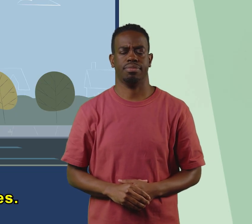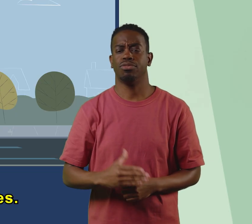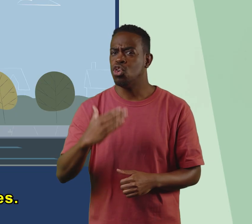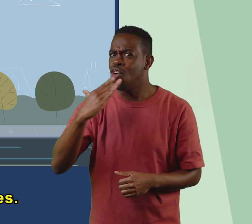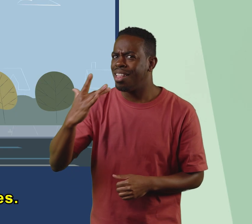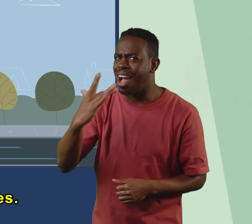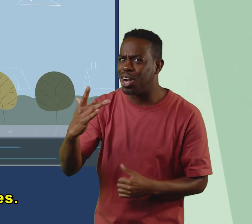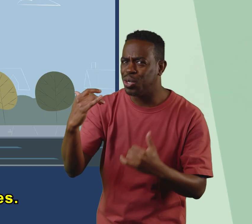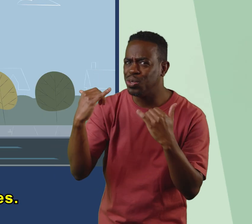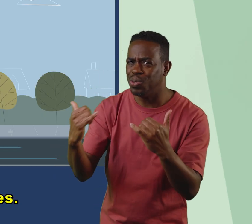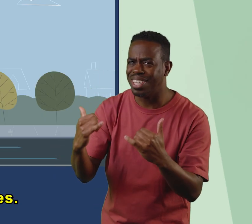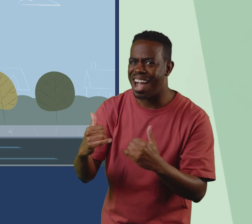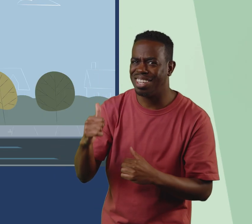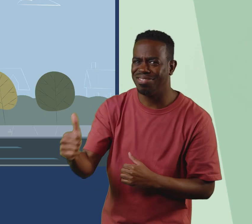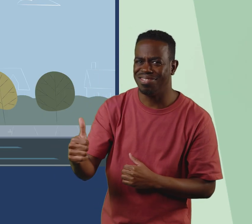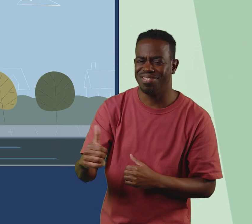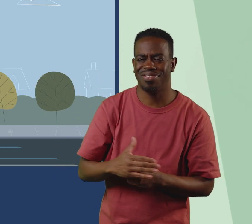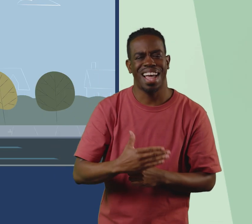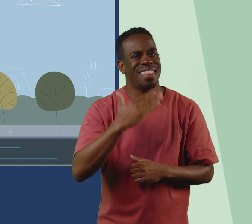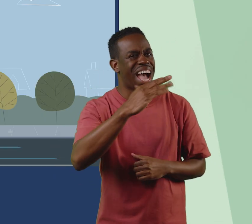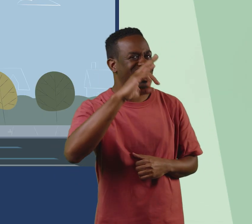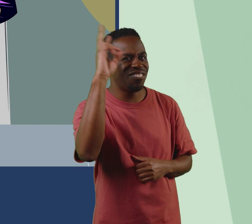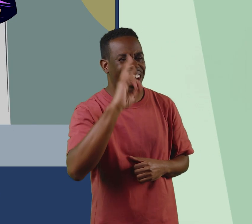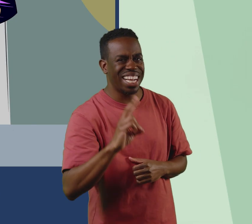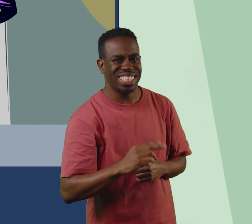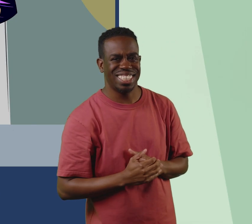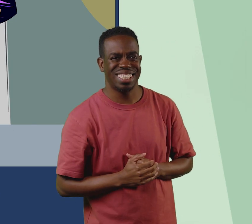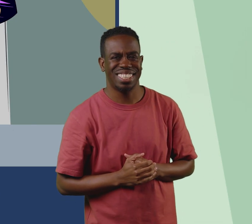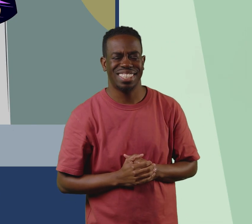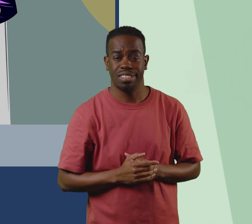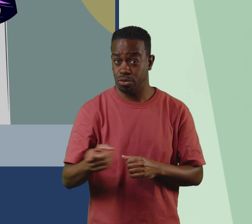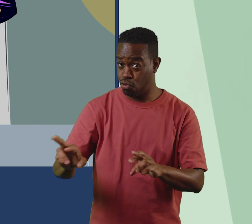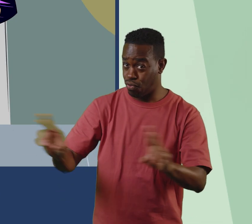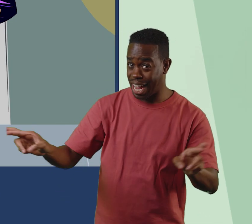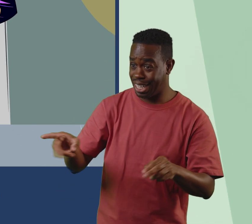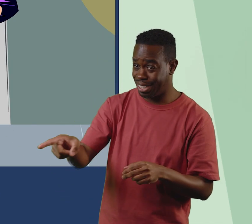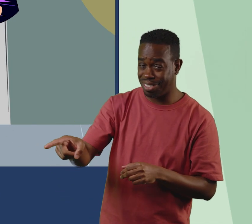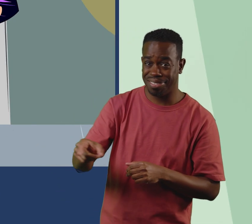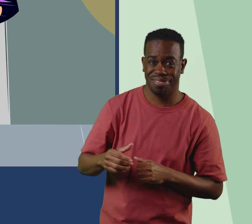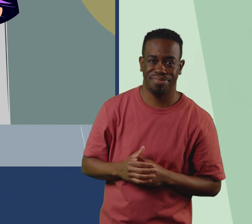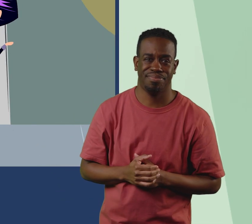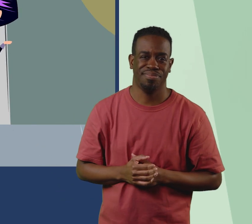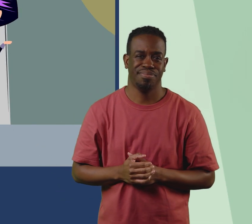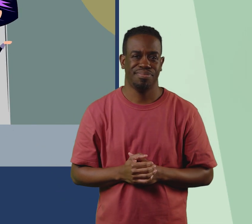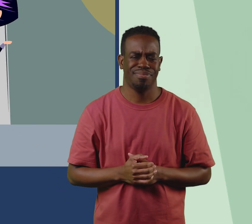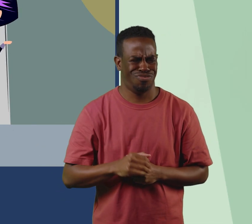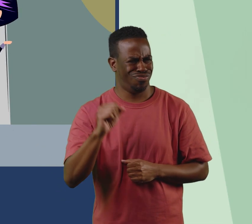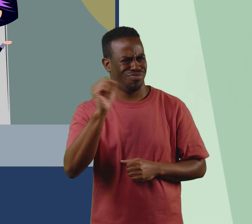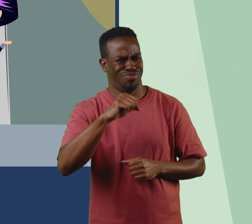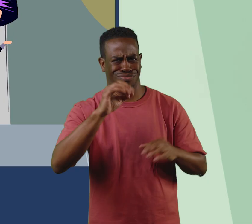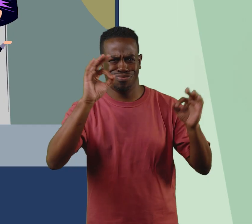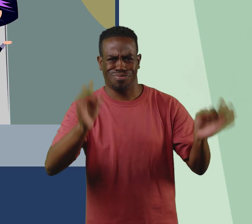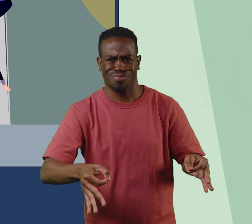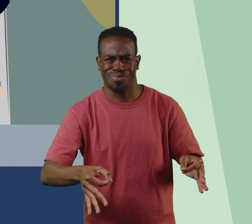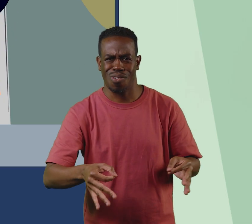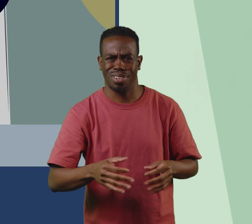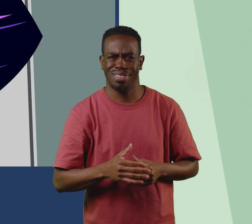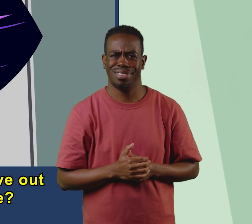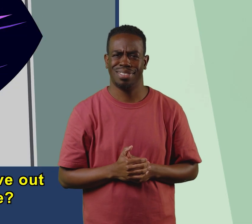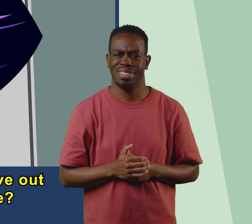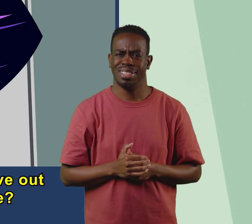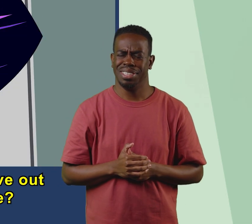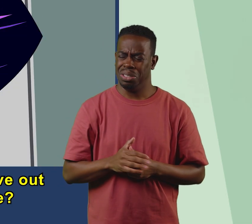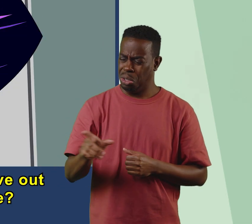Good luck today, dudes. Thanks, Venus. You ready, dude? Like, totally.